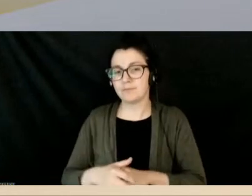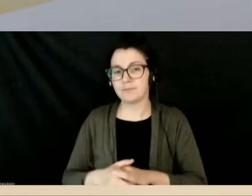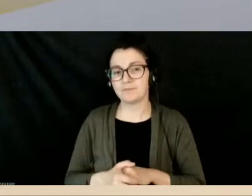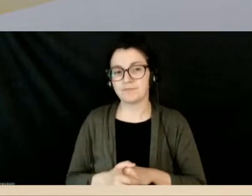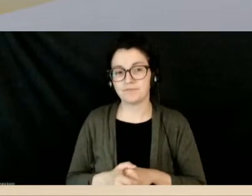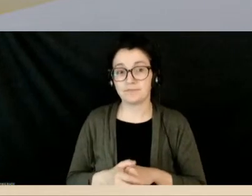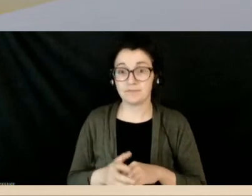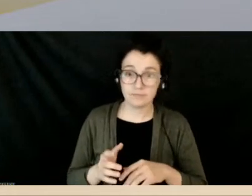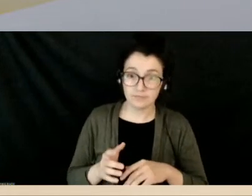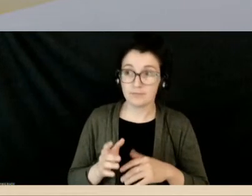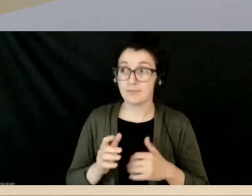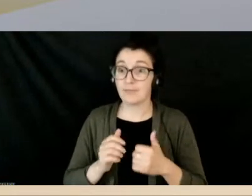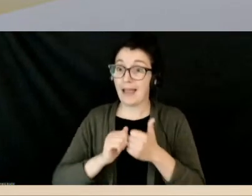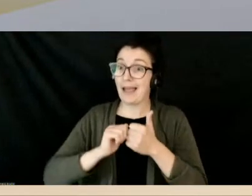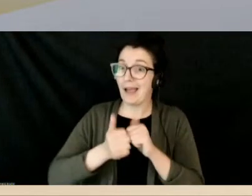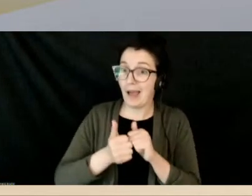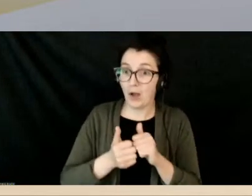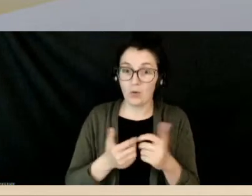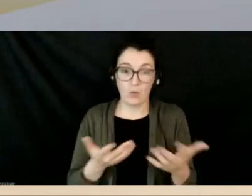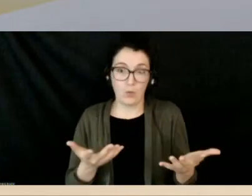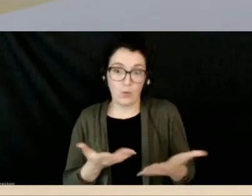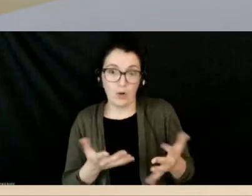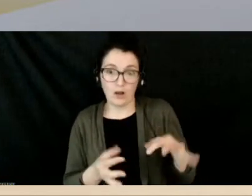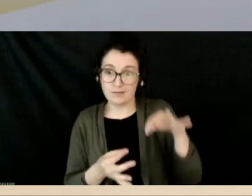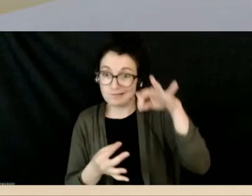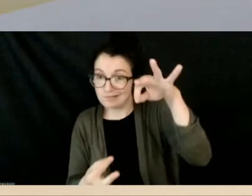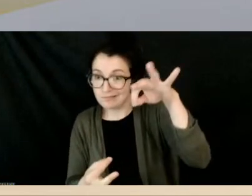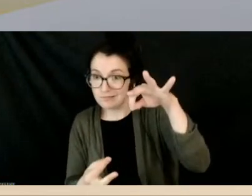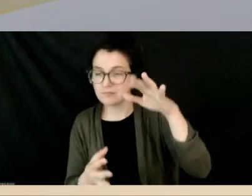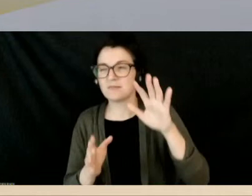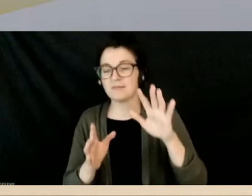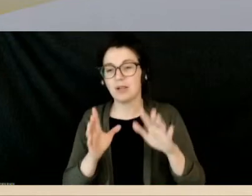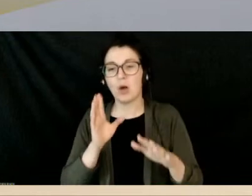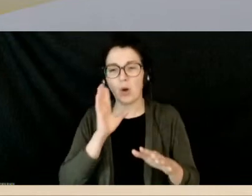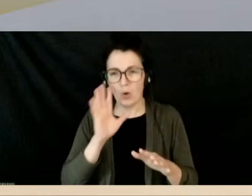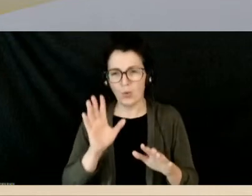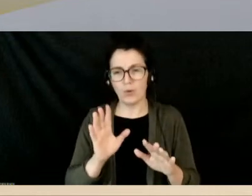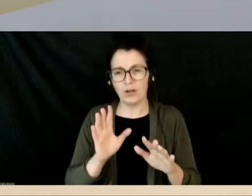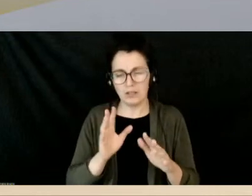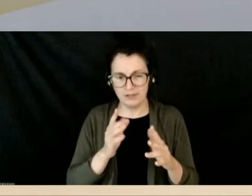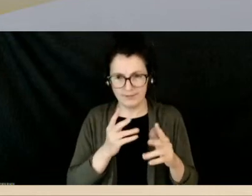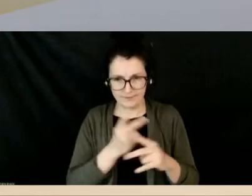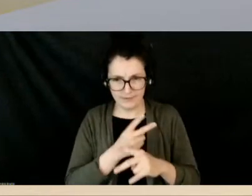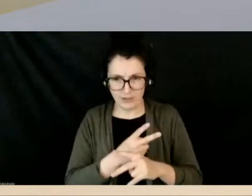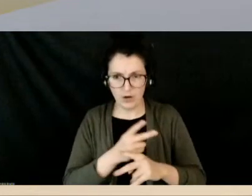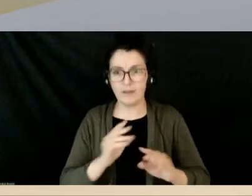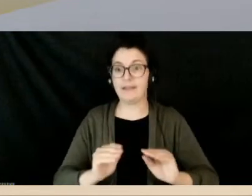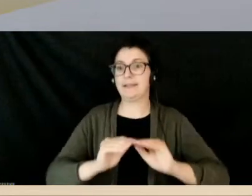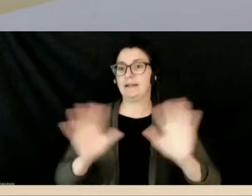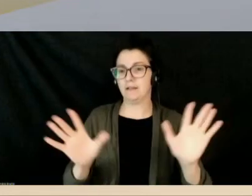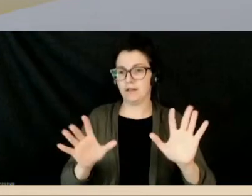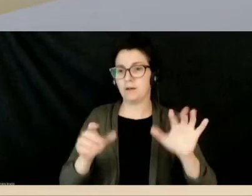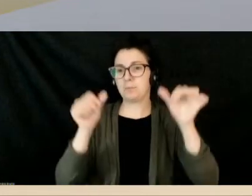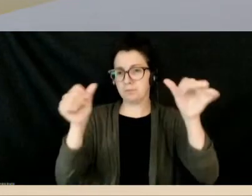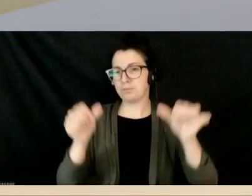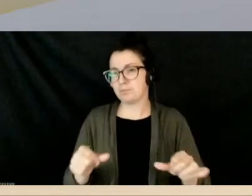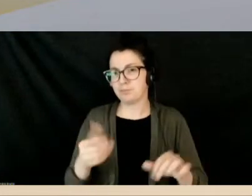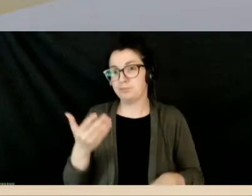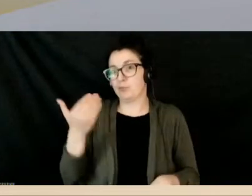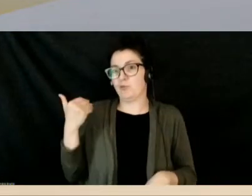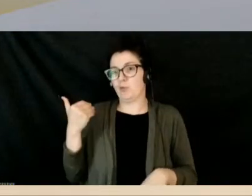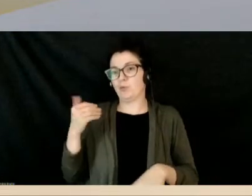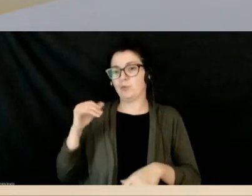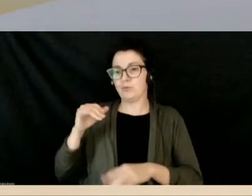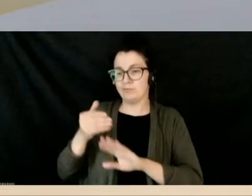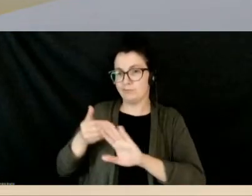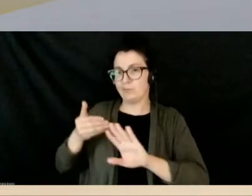exactly what needs to be shown will be definitely made clear before the June 27th. All right,